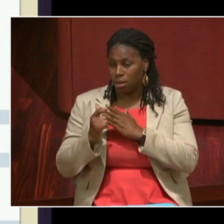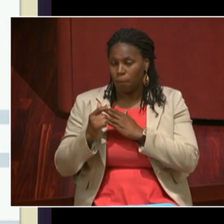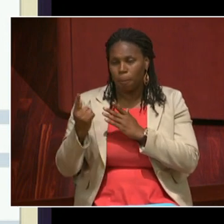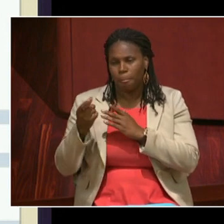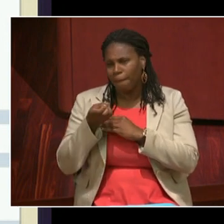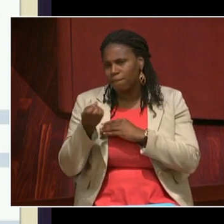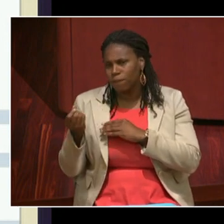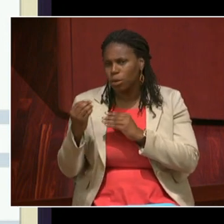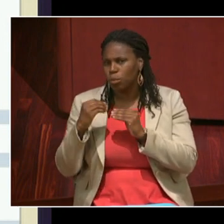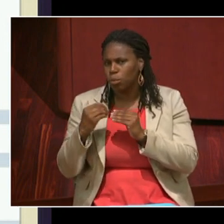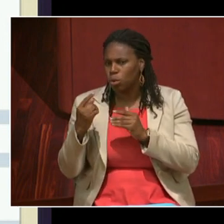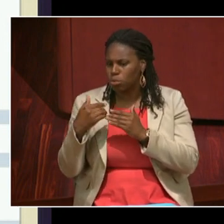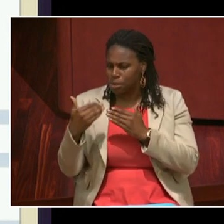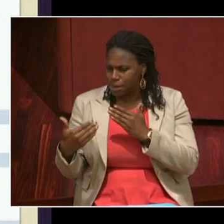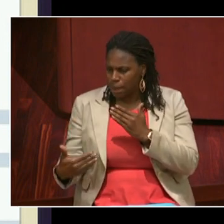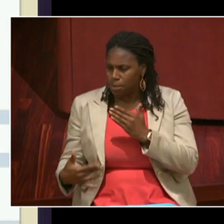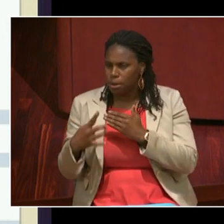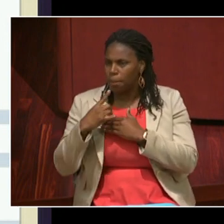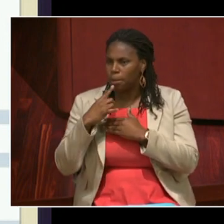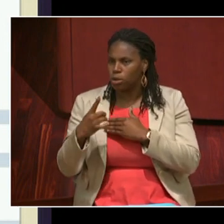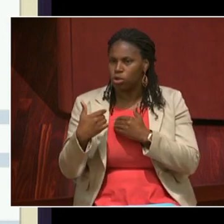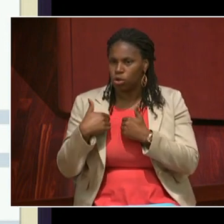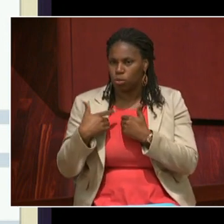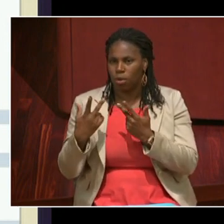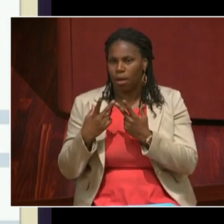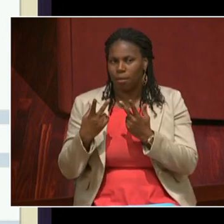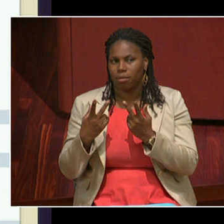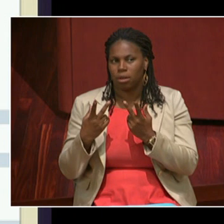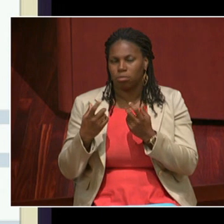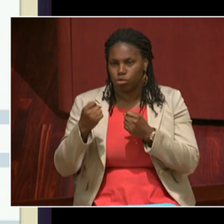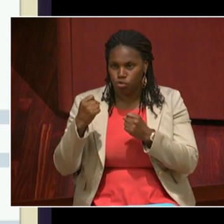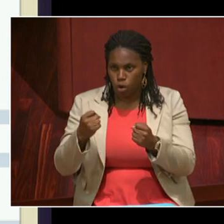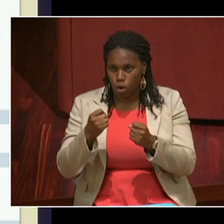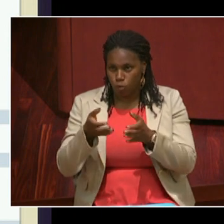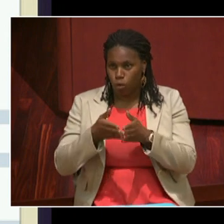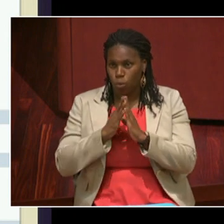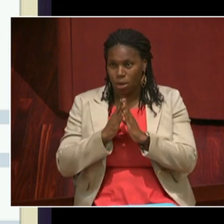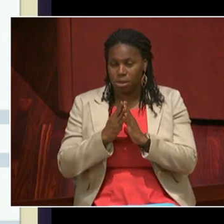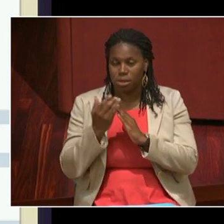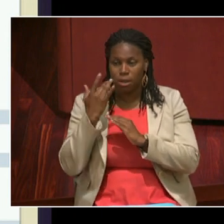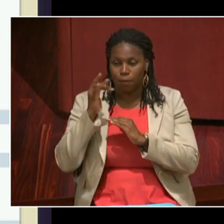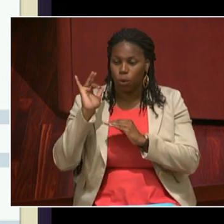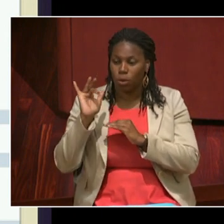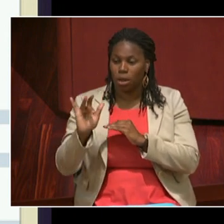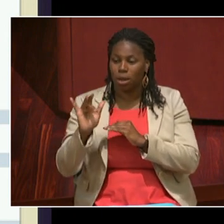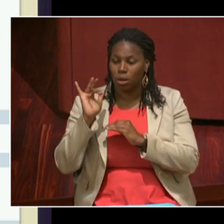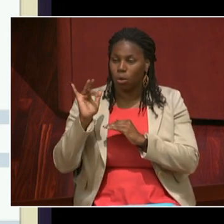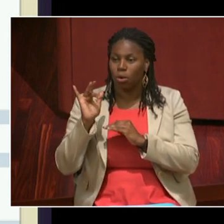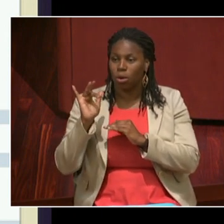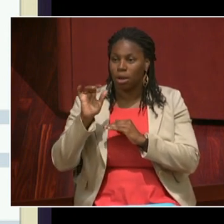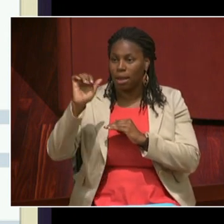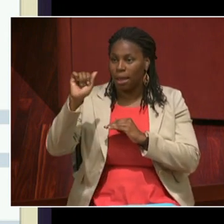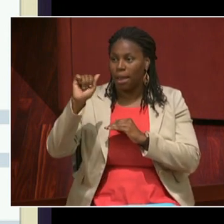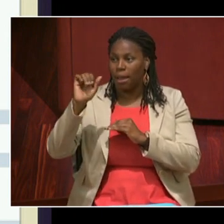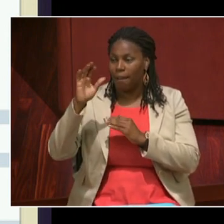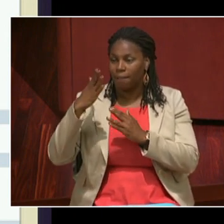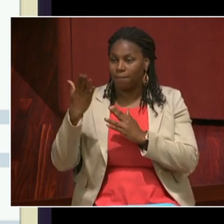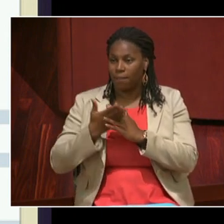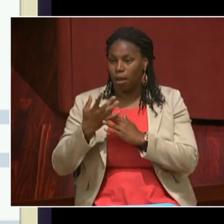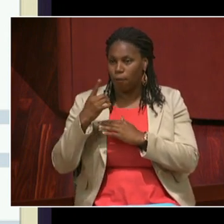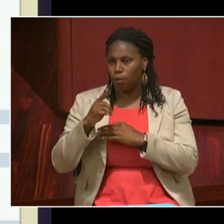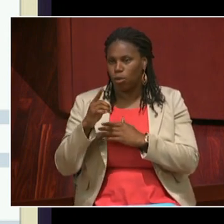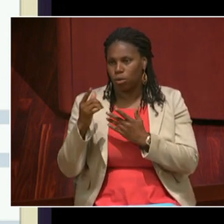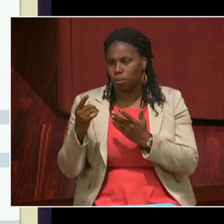extra steps to make sure that you're placing a strong request. If you went ahead and clicked on that title, that alien case file for Regina